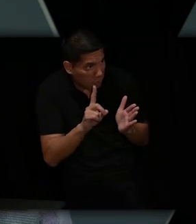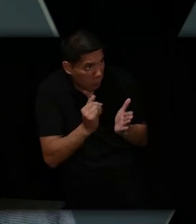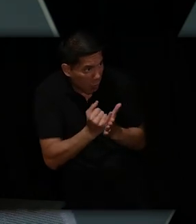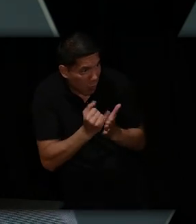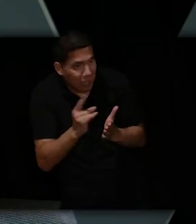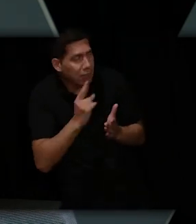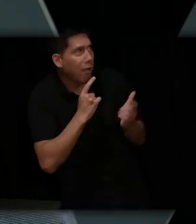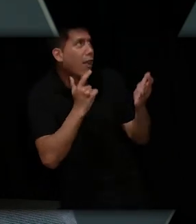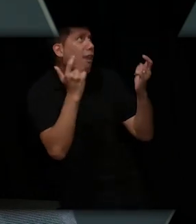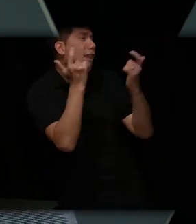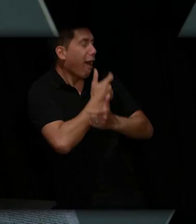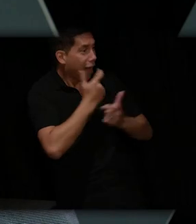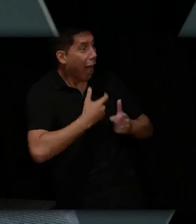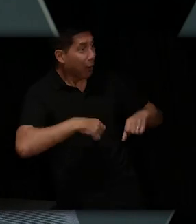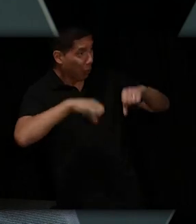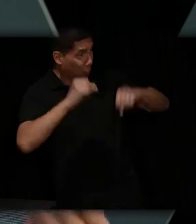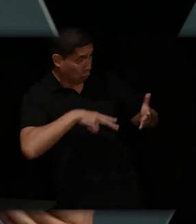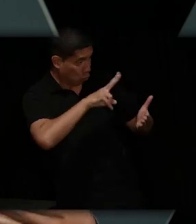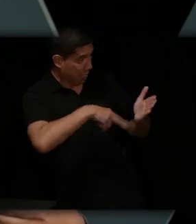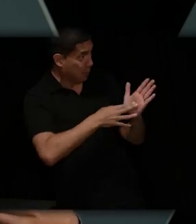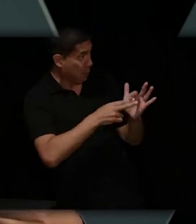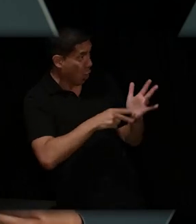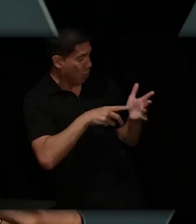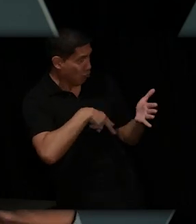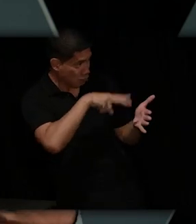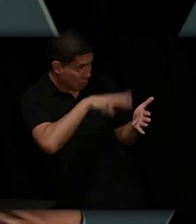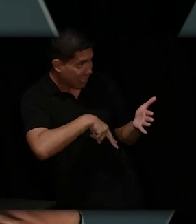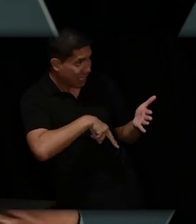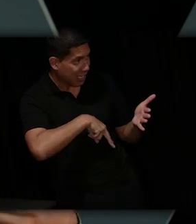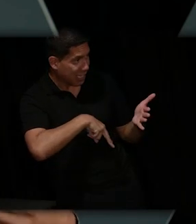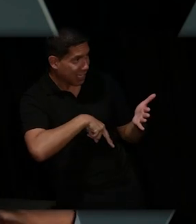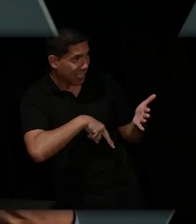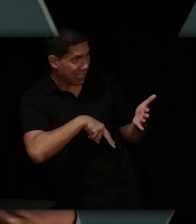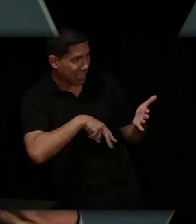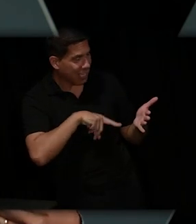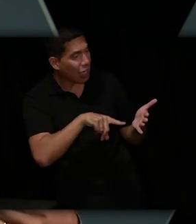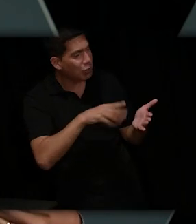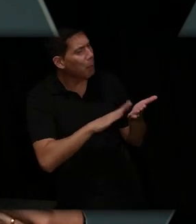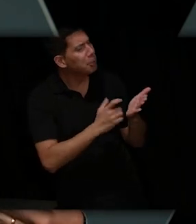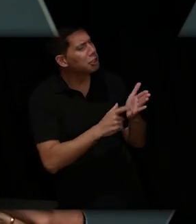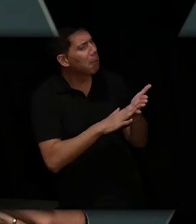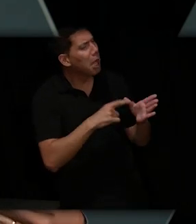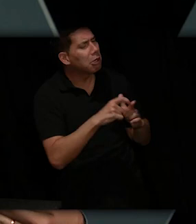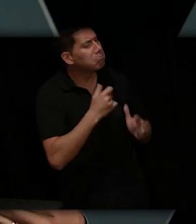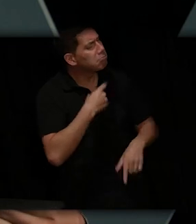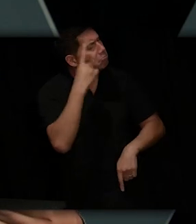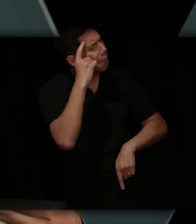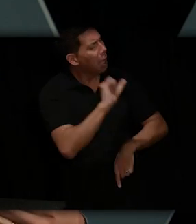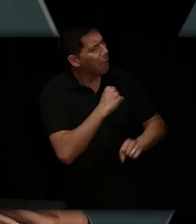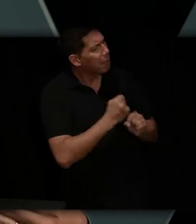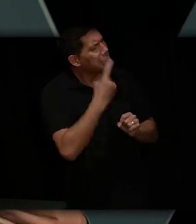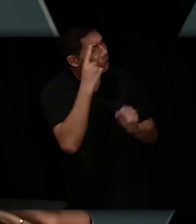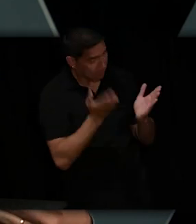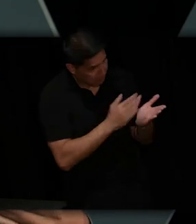the president looked at the memo, and he flipped it and he looked at me, he's like, "Oh, Mr. Mad. Yeah, makes sense." And then he kept flipping, and